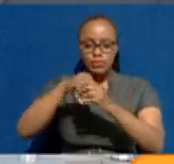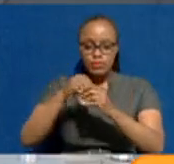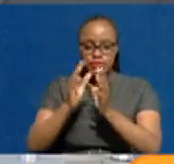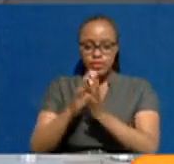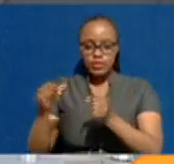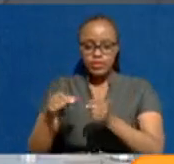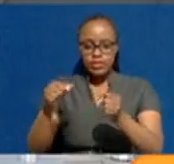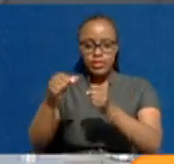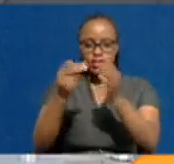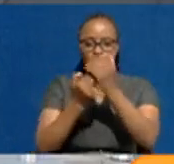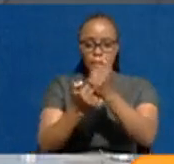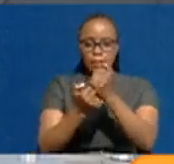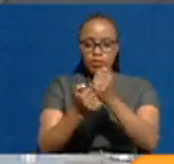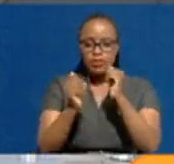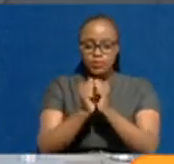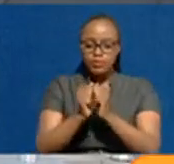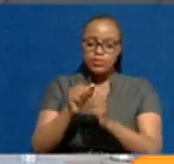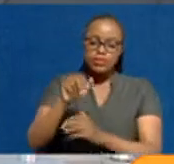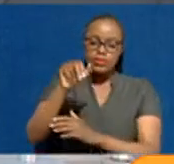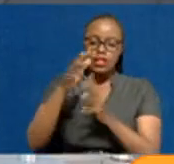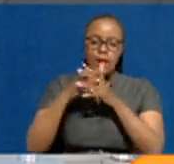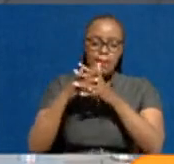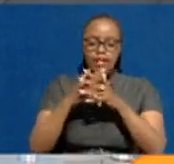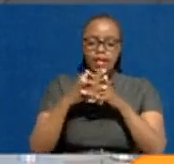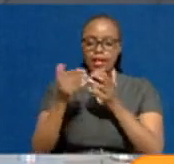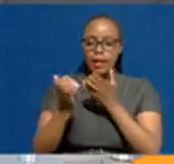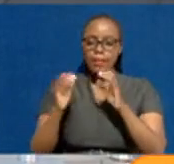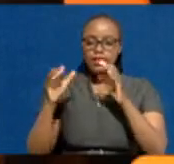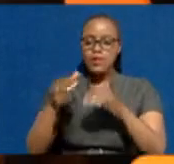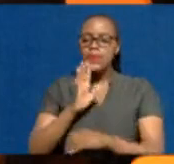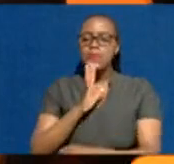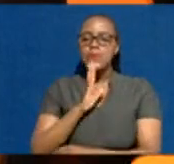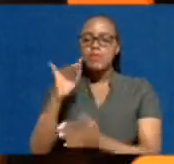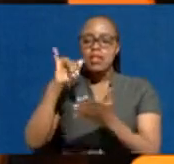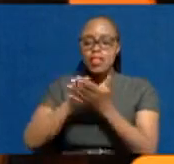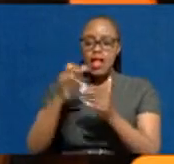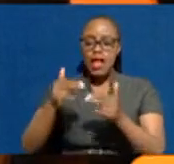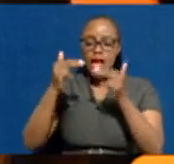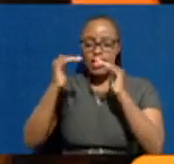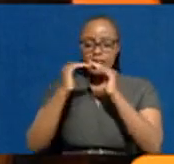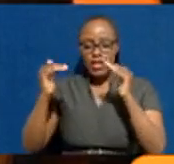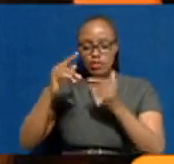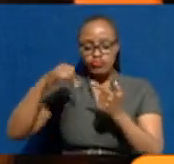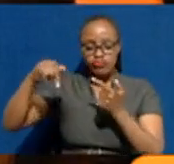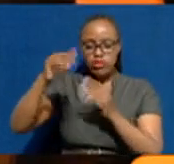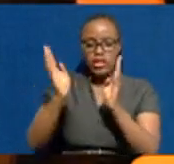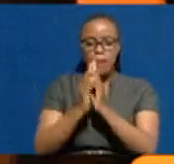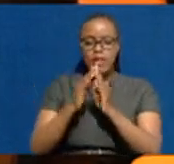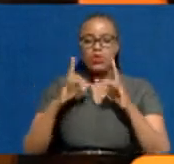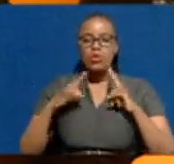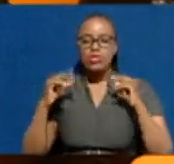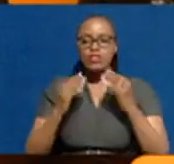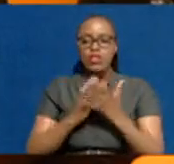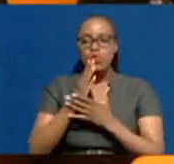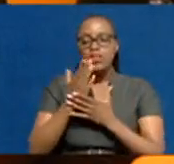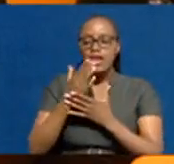strategic partnerships with the U.S. business community. He was speaking in New York at a high-level business roundtable meeting hosted by the